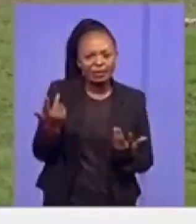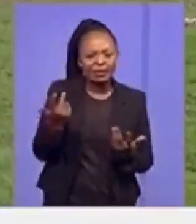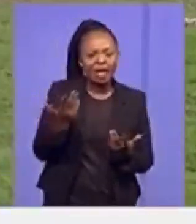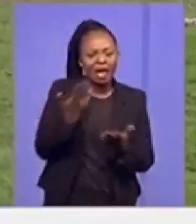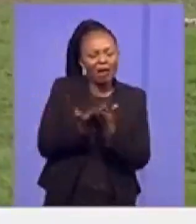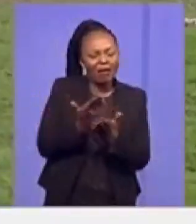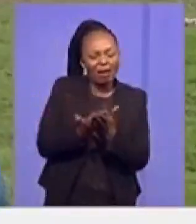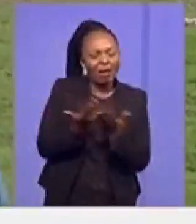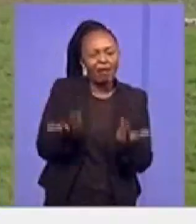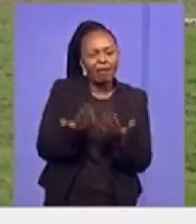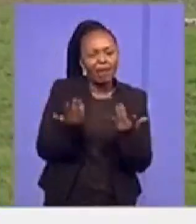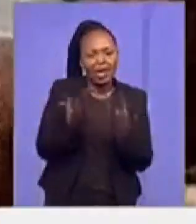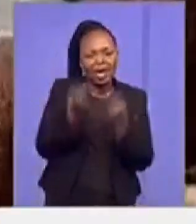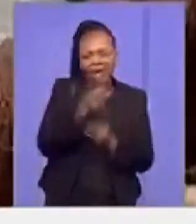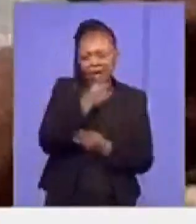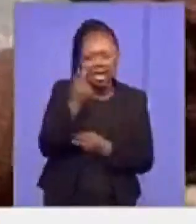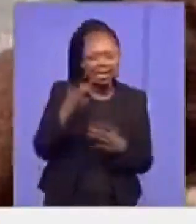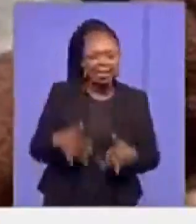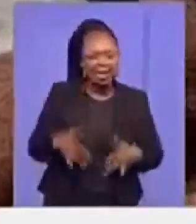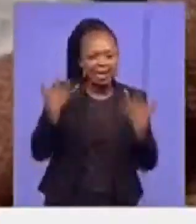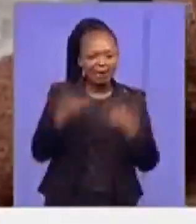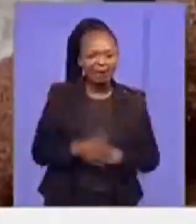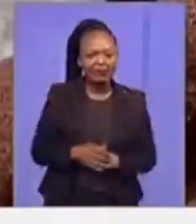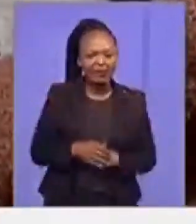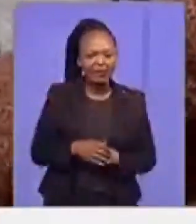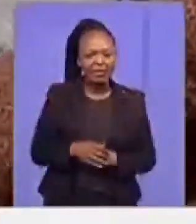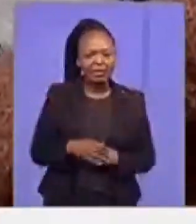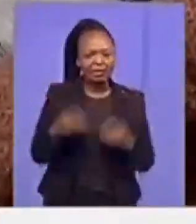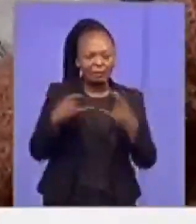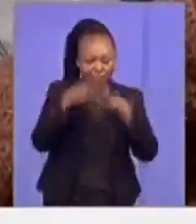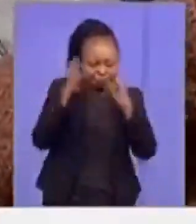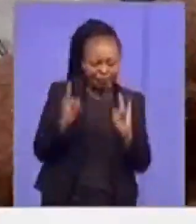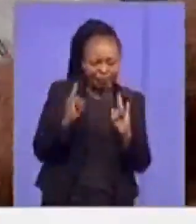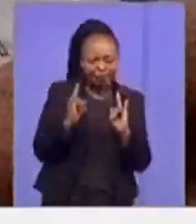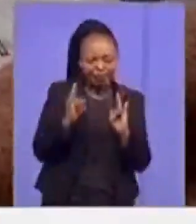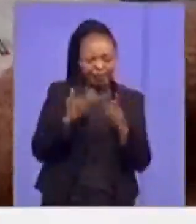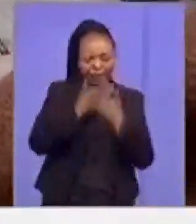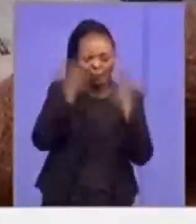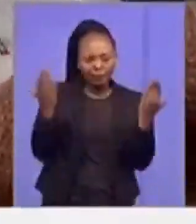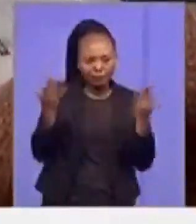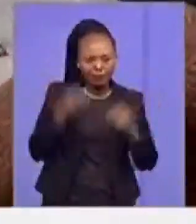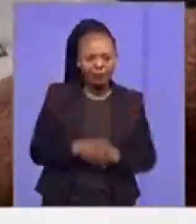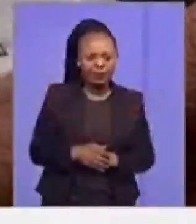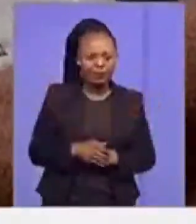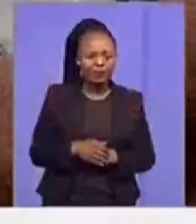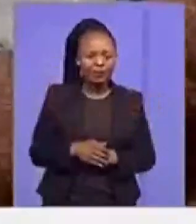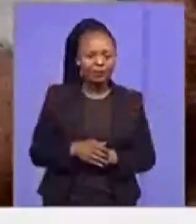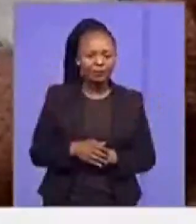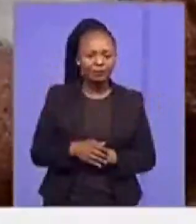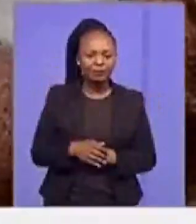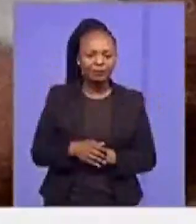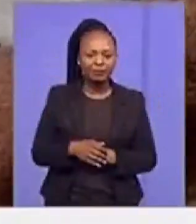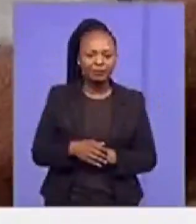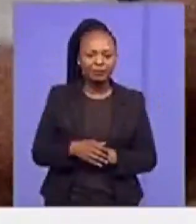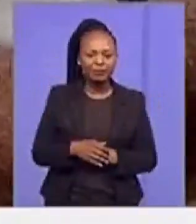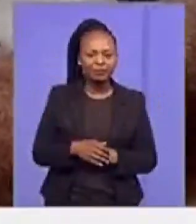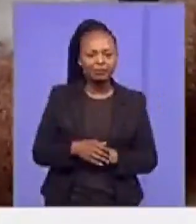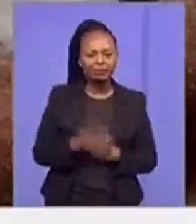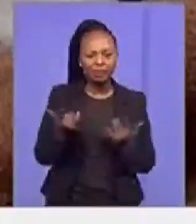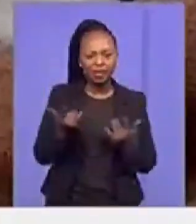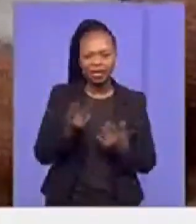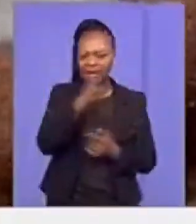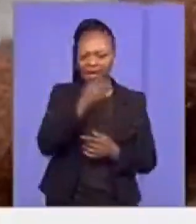can have a nice life. Stay in a shelter not so long ago, here by Solution Institute, me and my boyfriend, and it wasn't